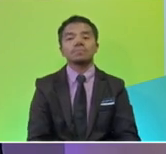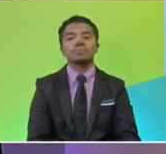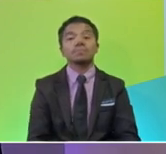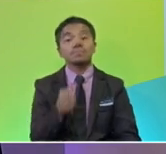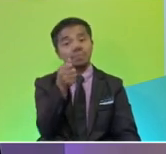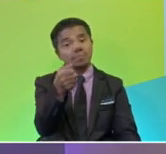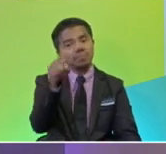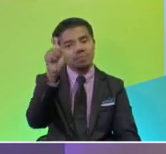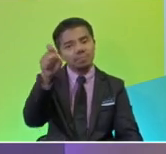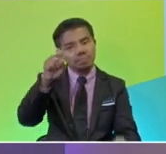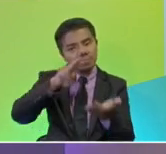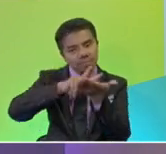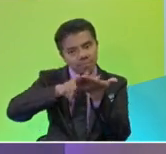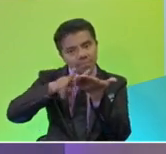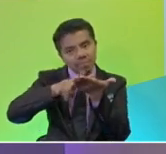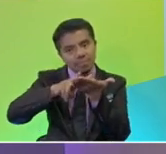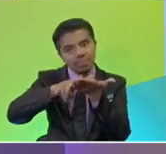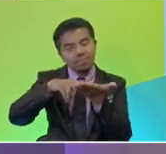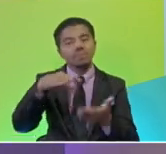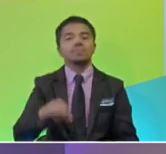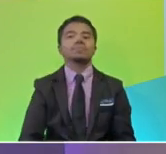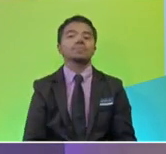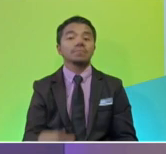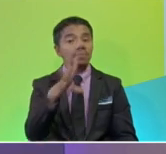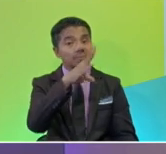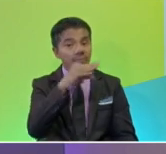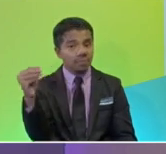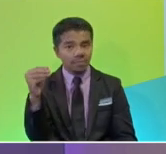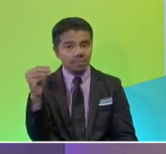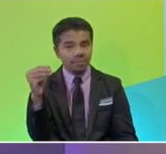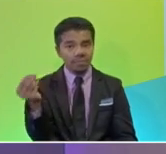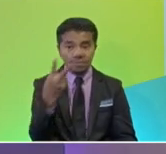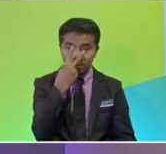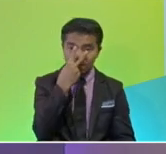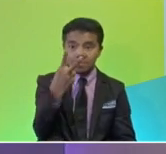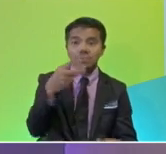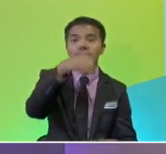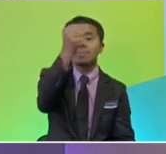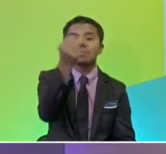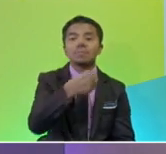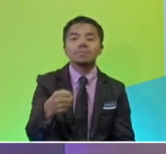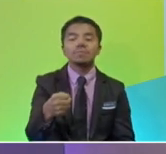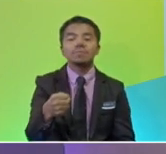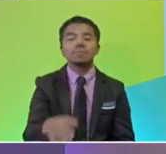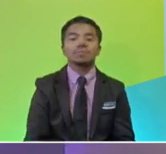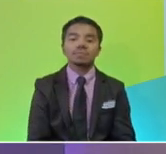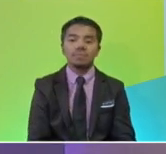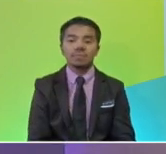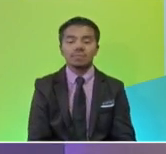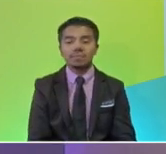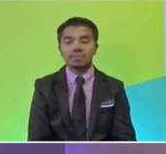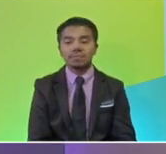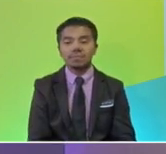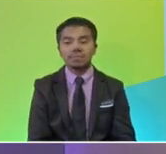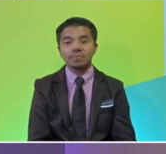reading, and after that, you need to look at the questions or the task given to you, and then you need to do the second reading in order to find